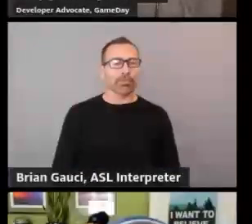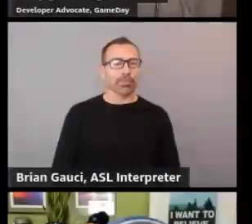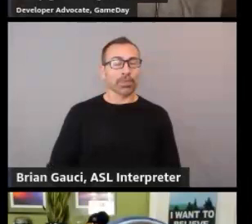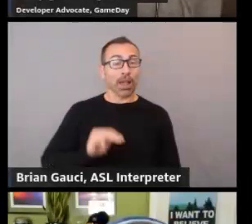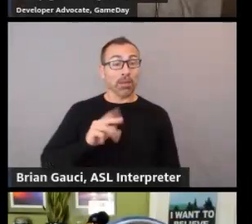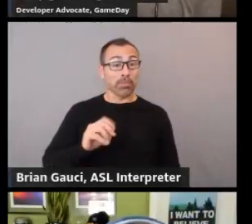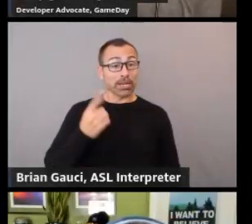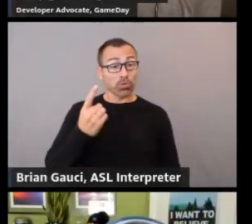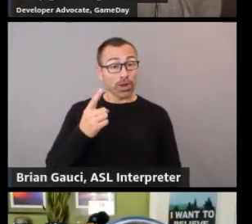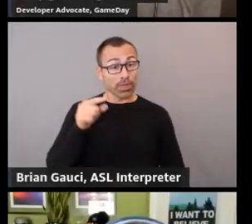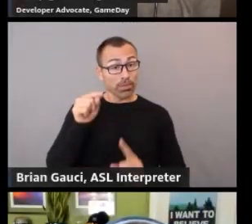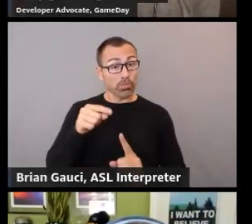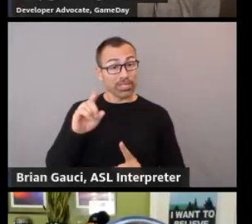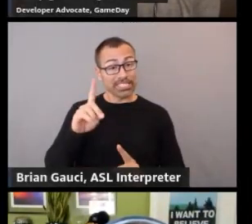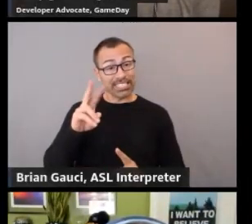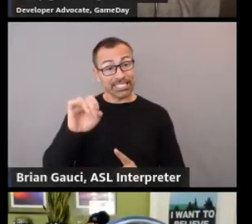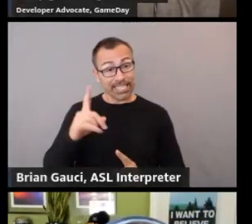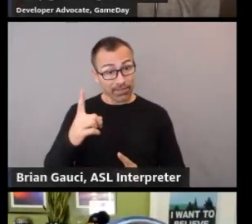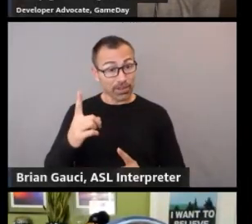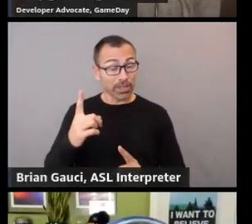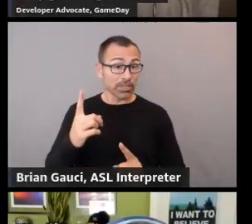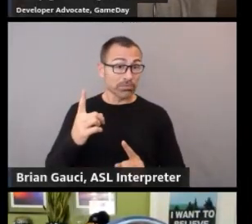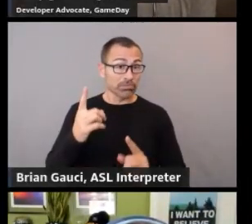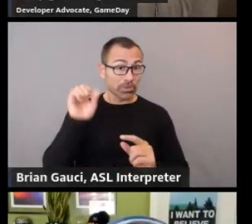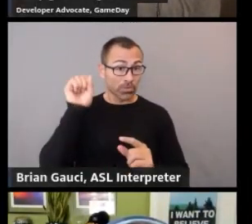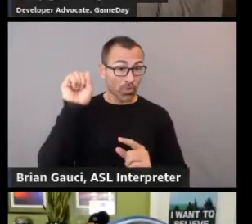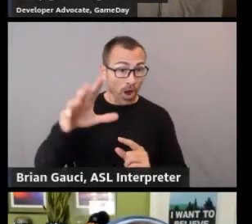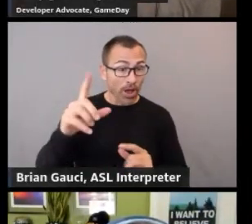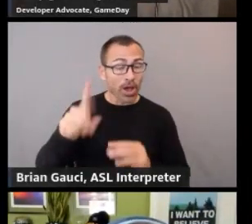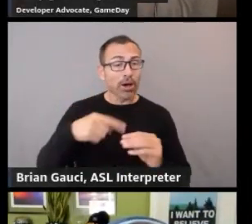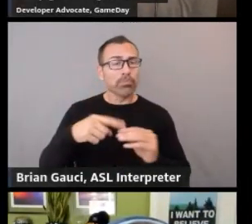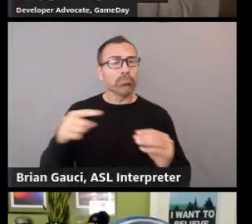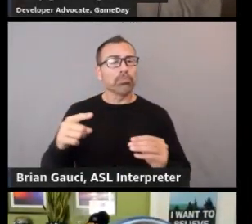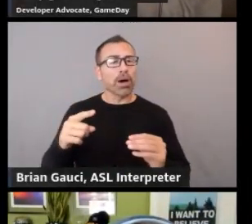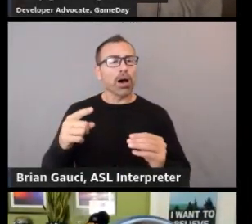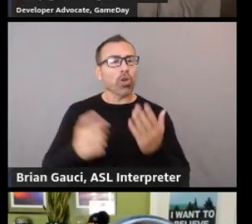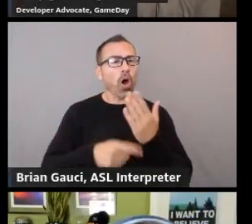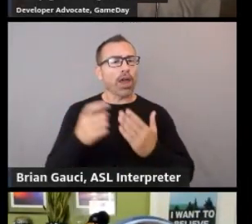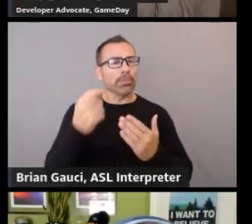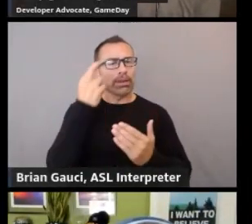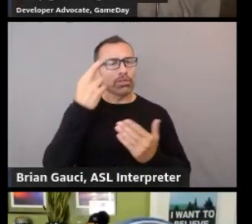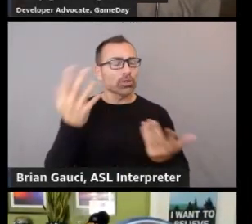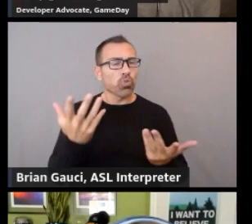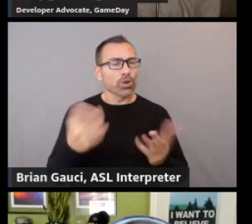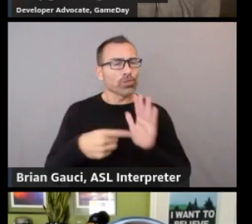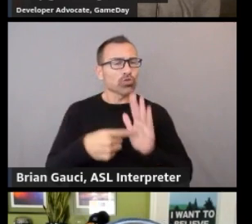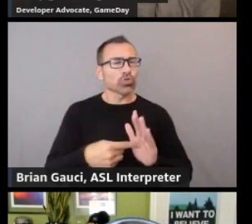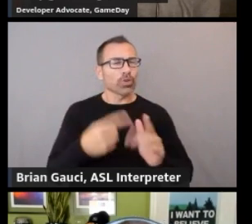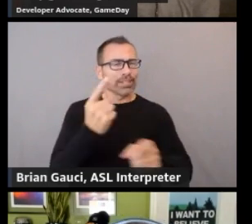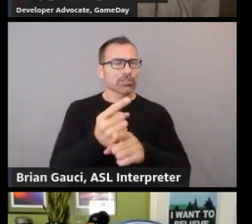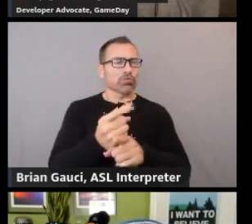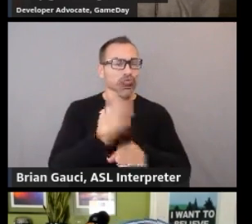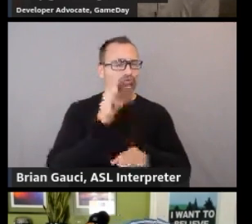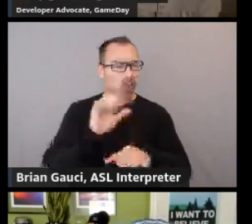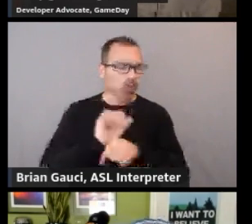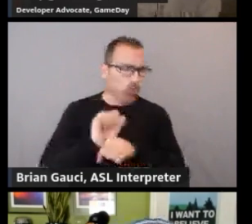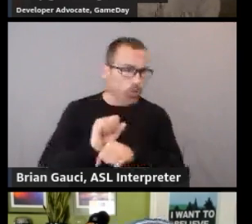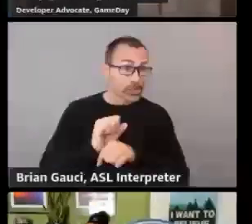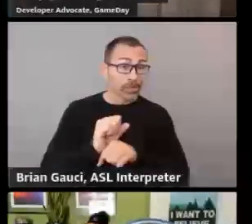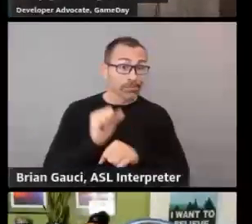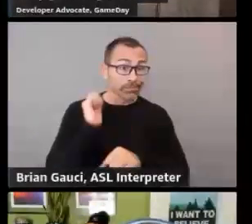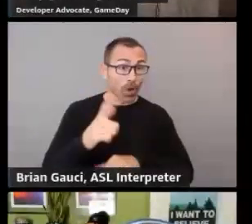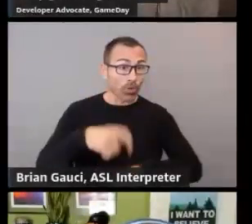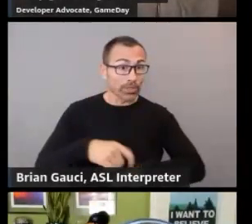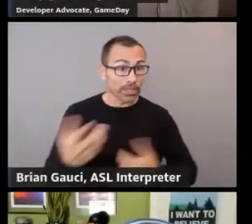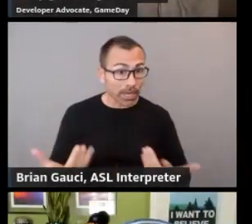David brought up about the automated reasoning. What is it that you're showing is actually correct that's going to work all the time? And one of the things we show